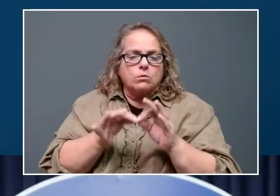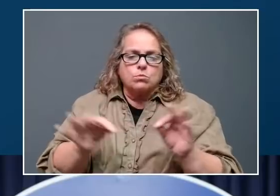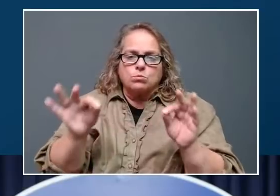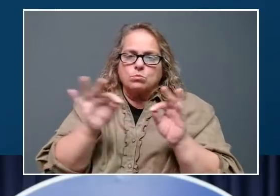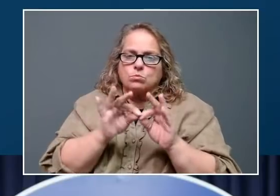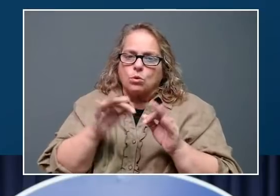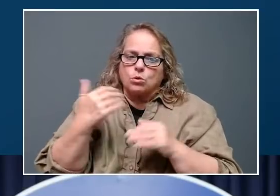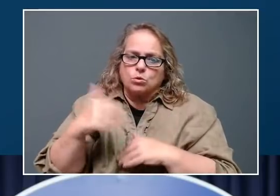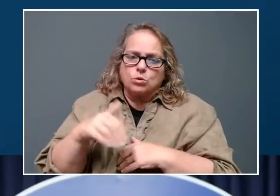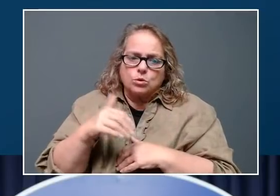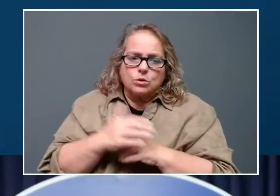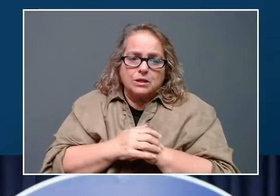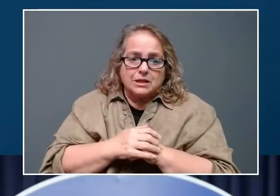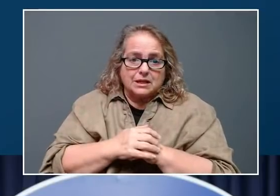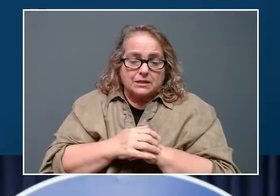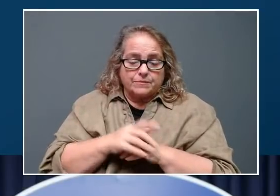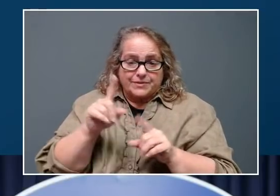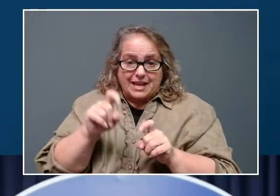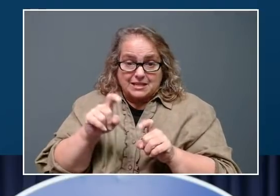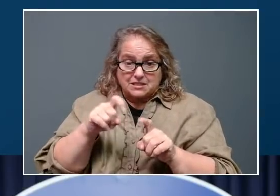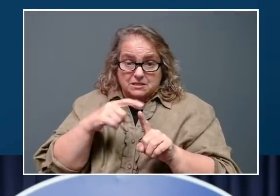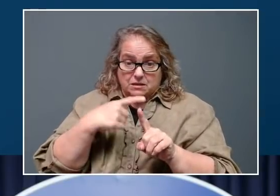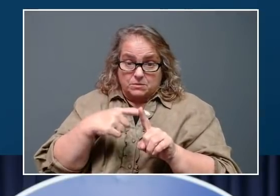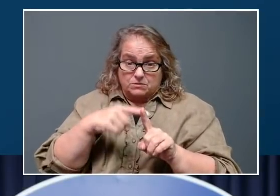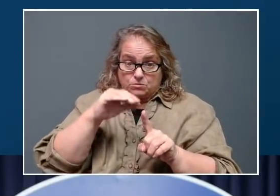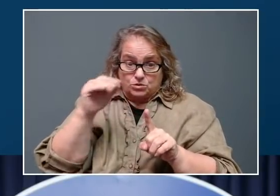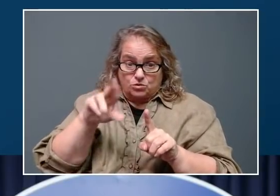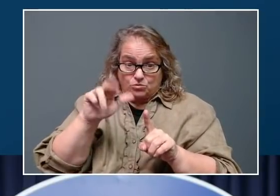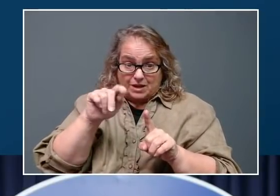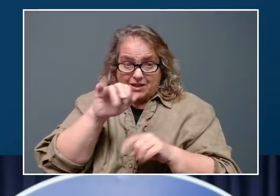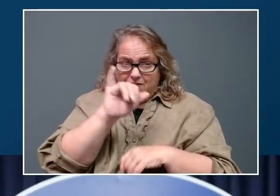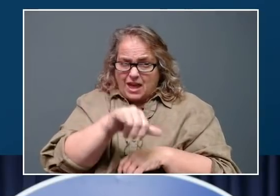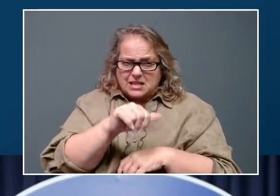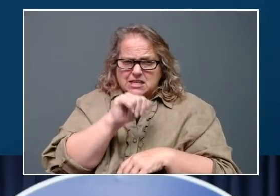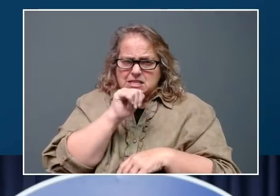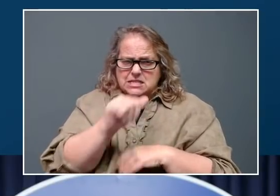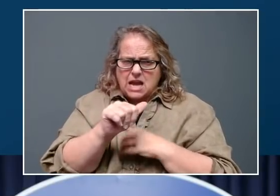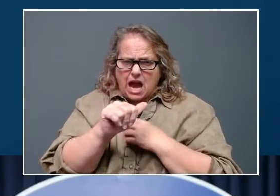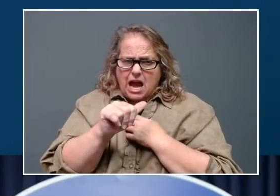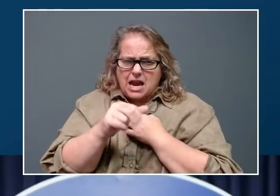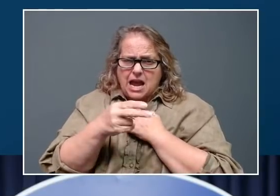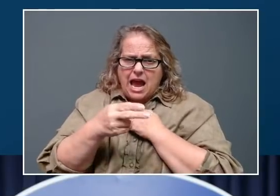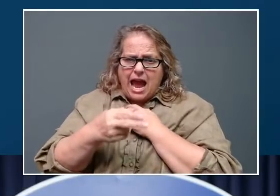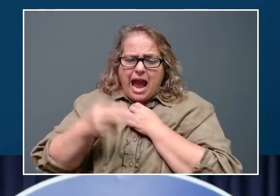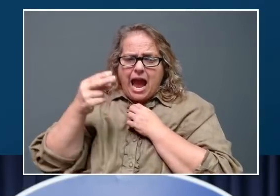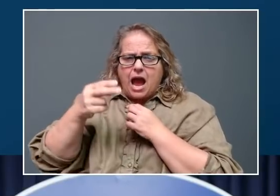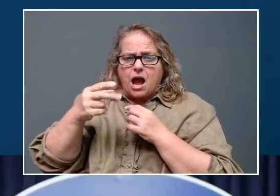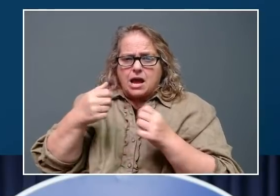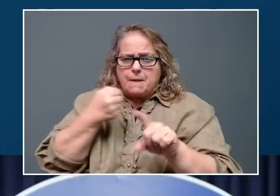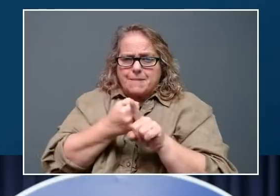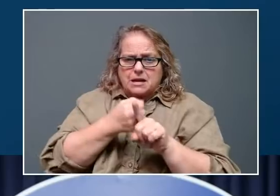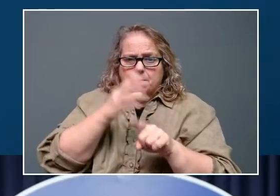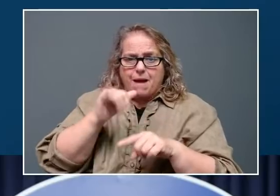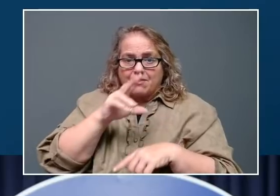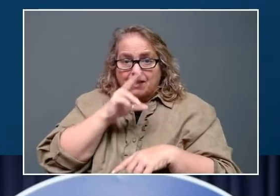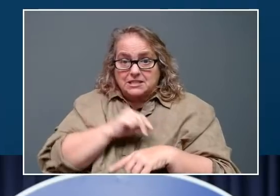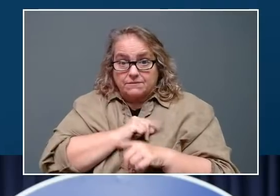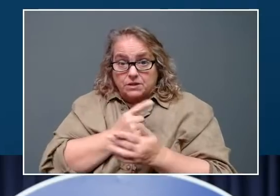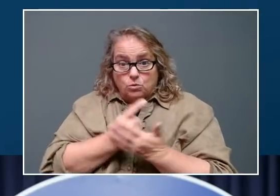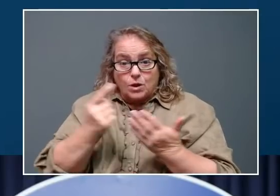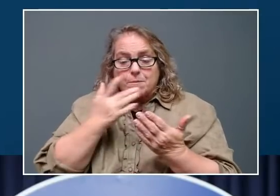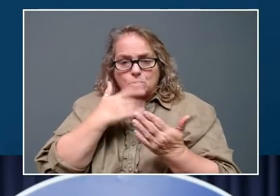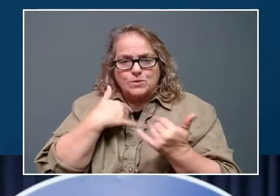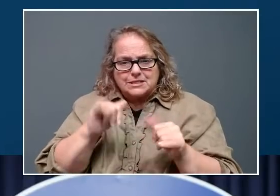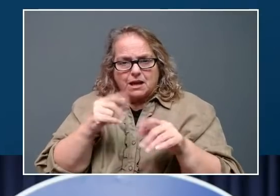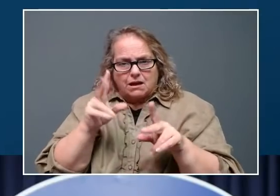positivity. Now, this one isn't impacted as much by that Thanksgiving week because we still were able to calculate a rate